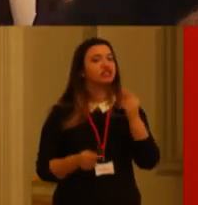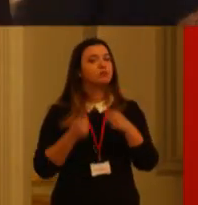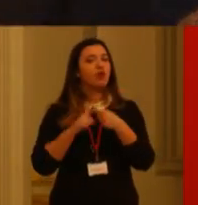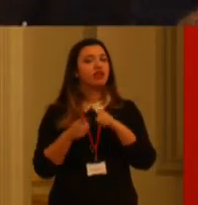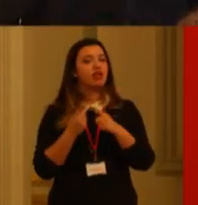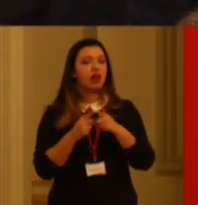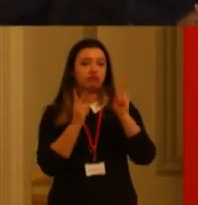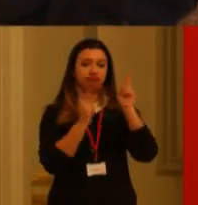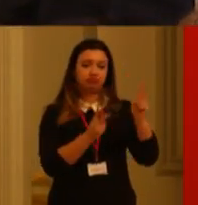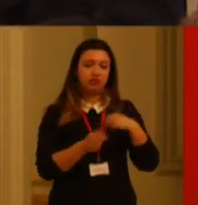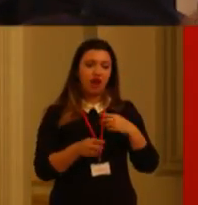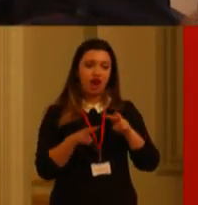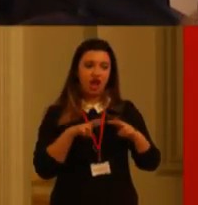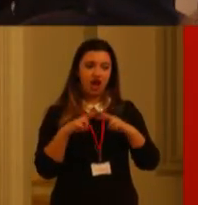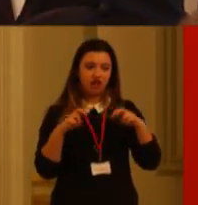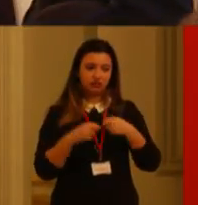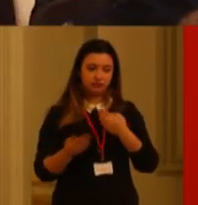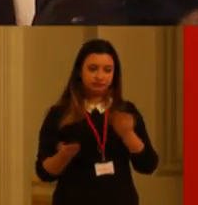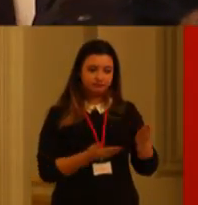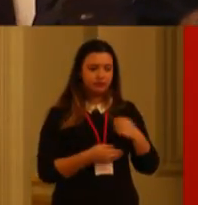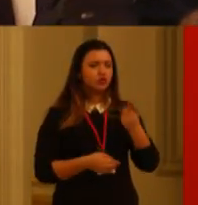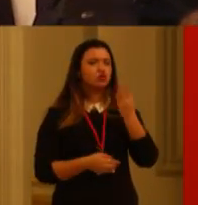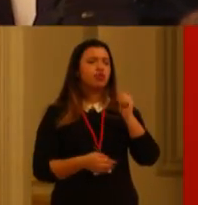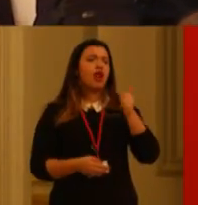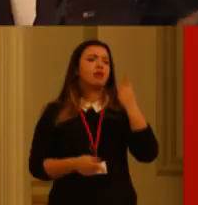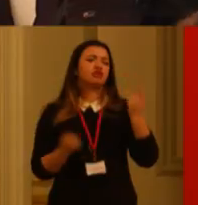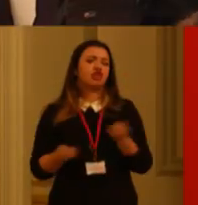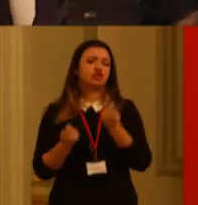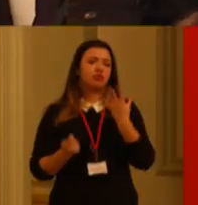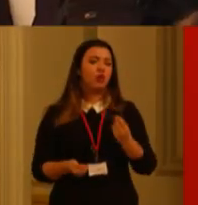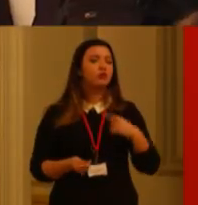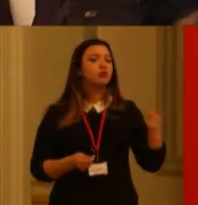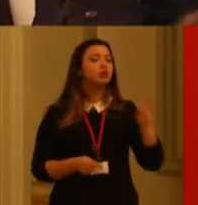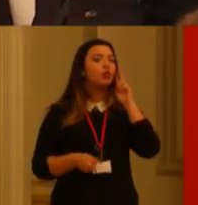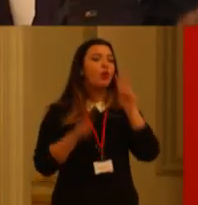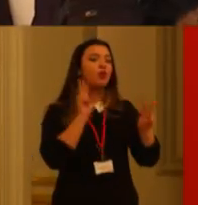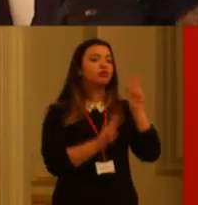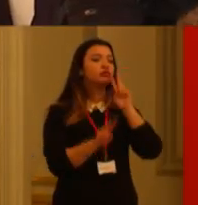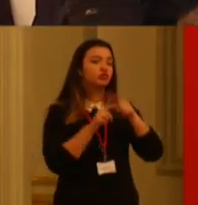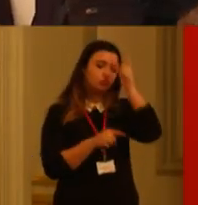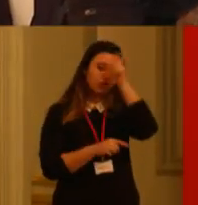and we also were involved in policy paper. It has been extremely valuable research, and